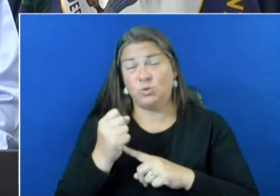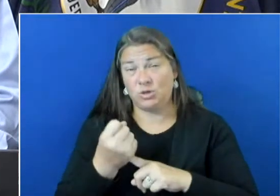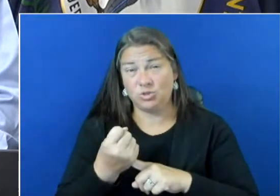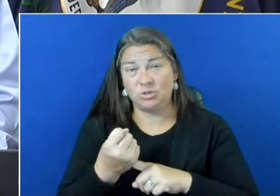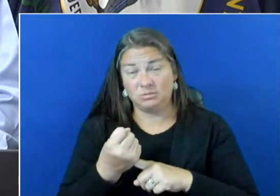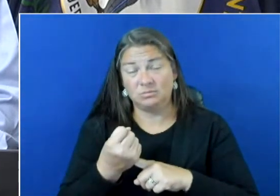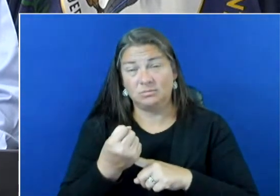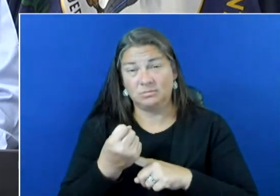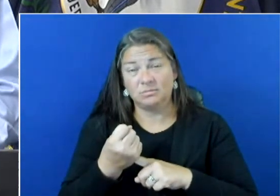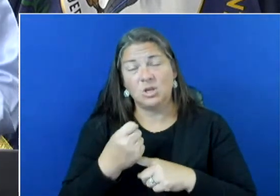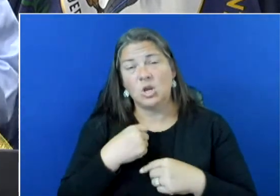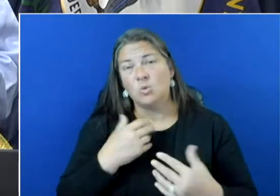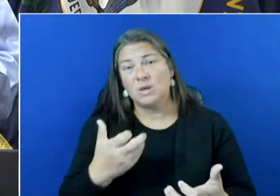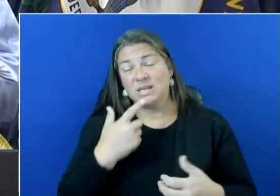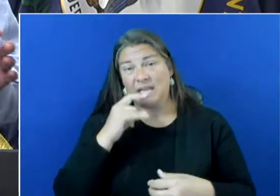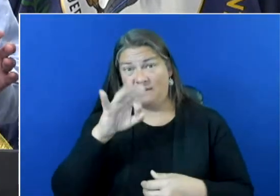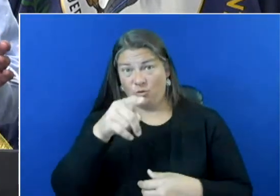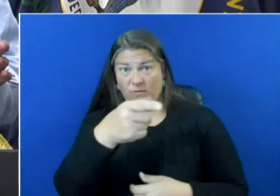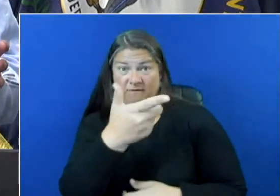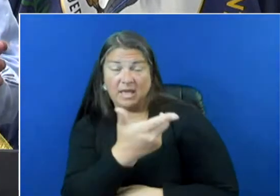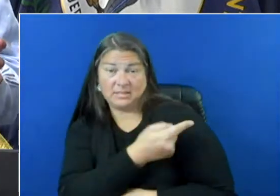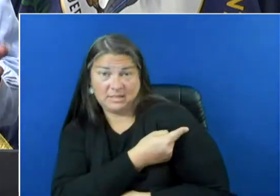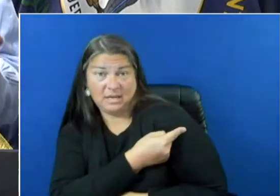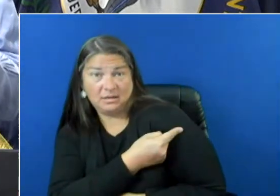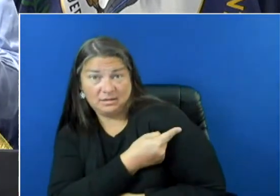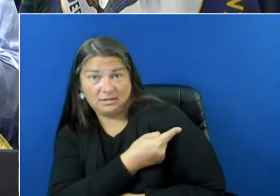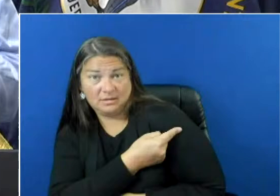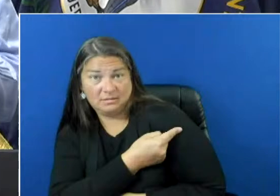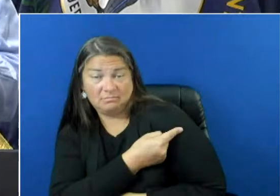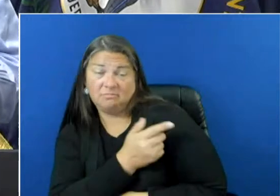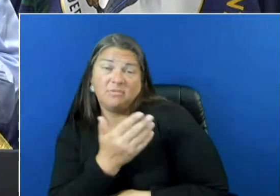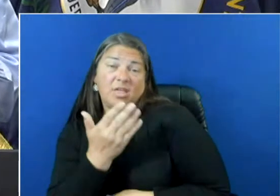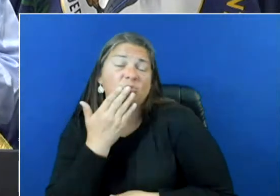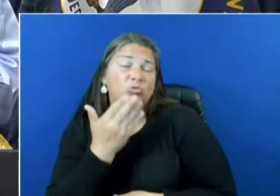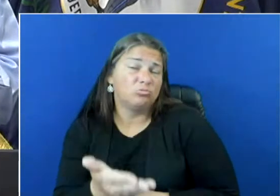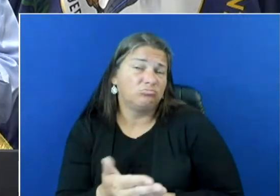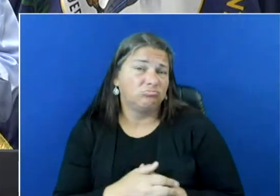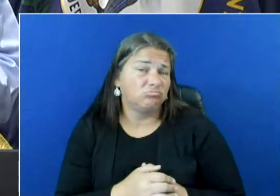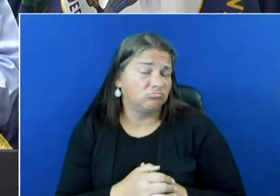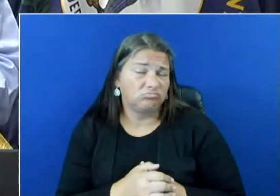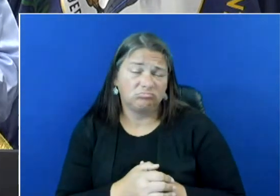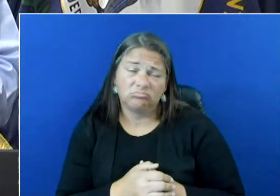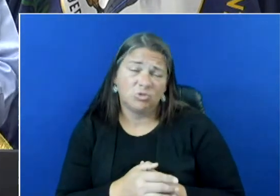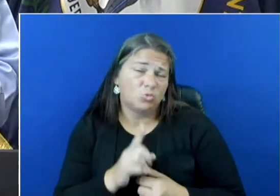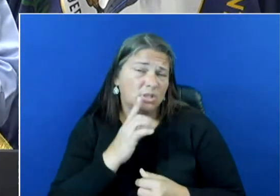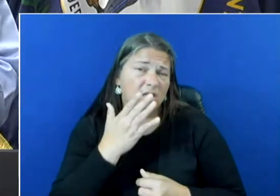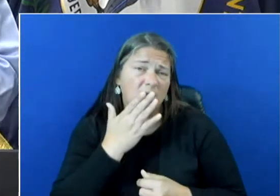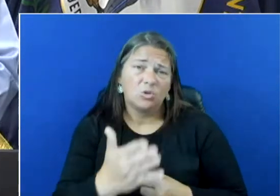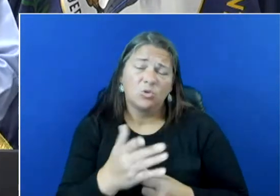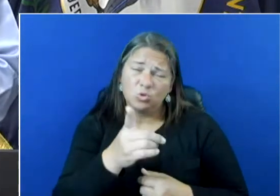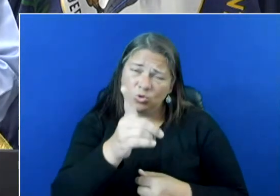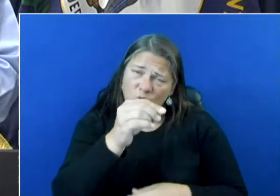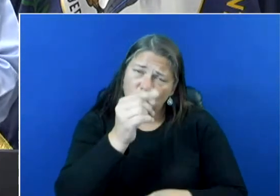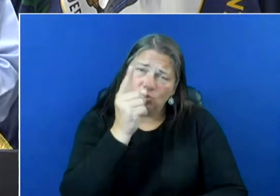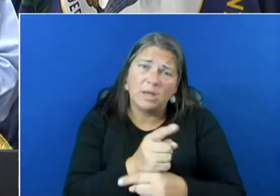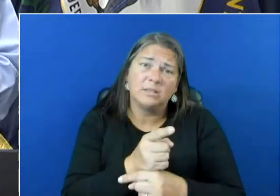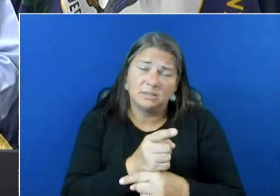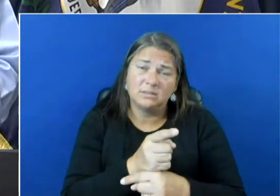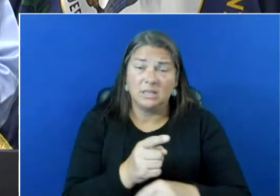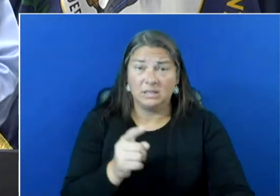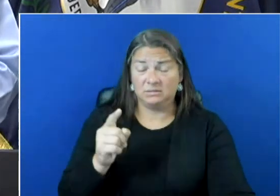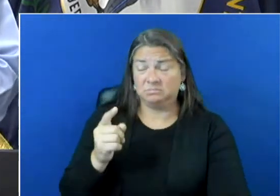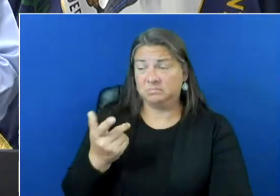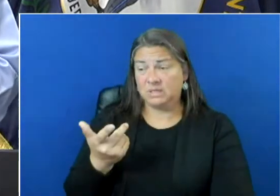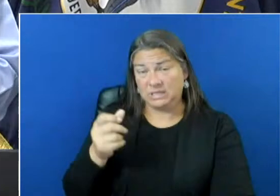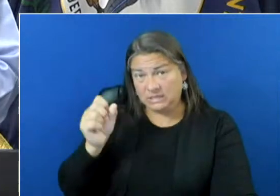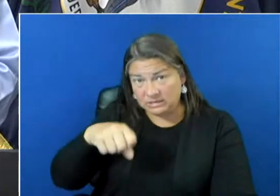want to say, if you're vaccinated, thanks. No, very much thank you for doing the right thing. Yes, for a brief